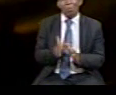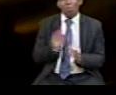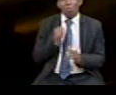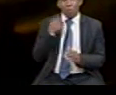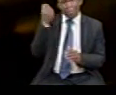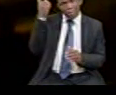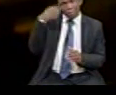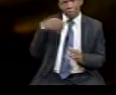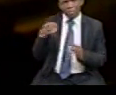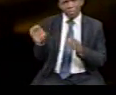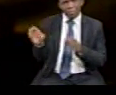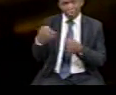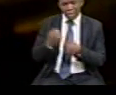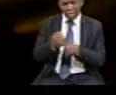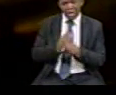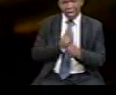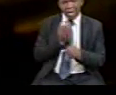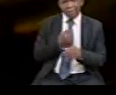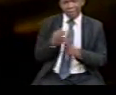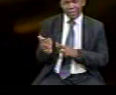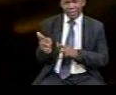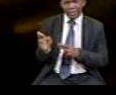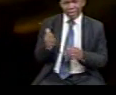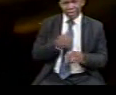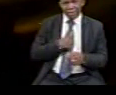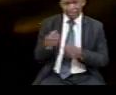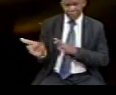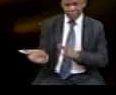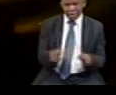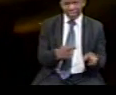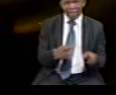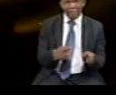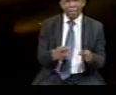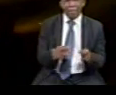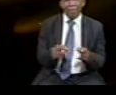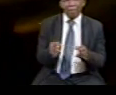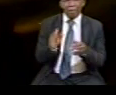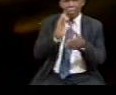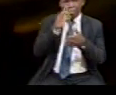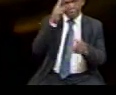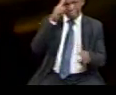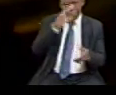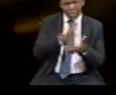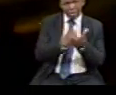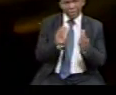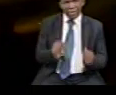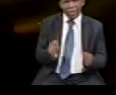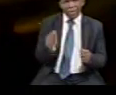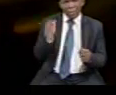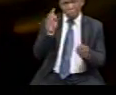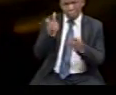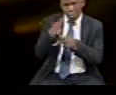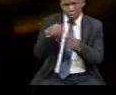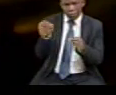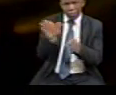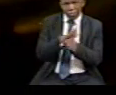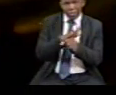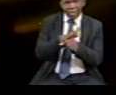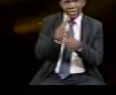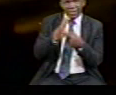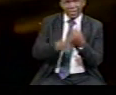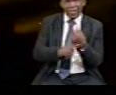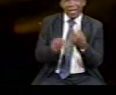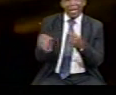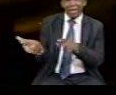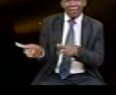to make ourselves ready? That's why we're looking at the message. Saints, watchfulness and readiness for Christ's coming. You